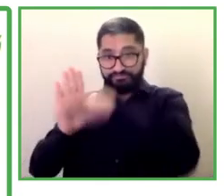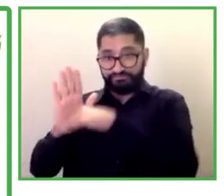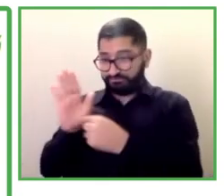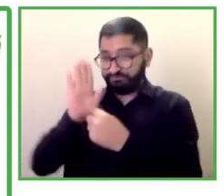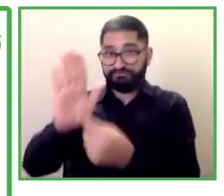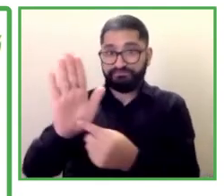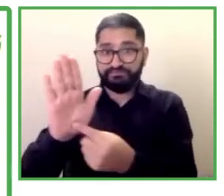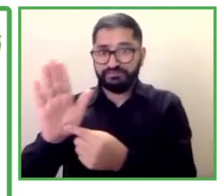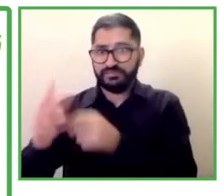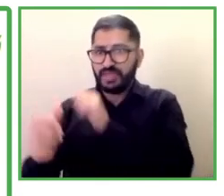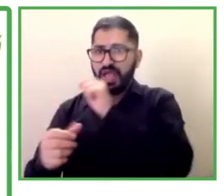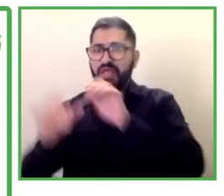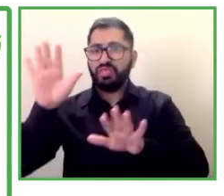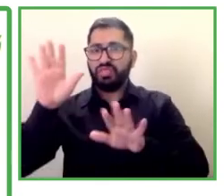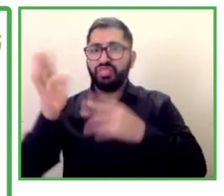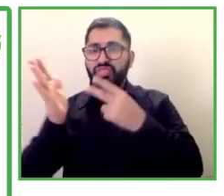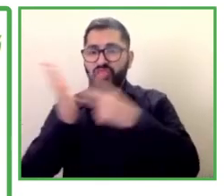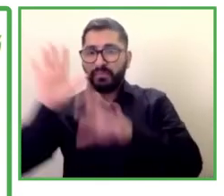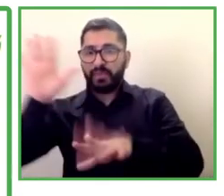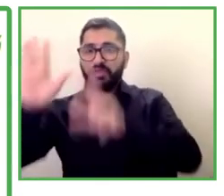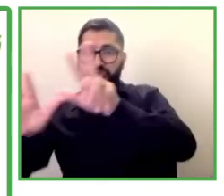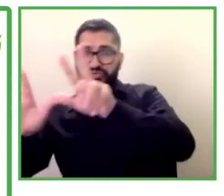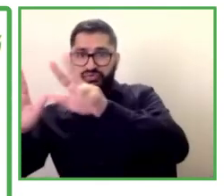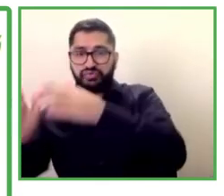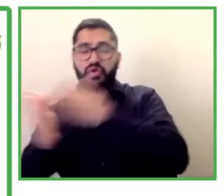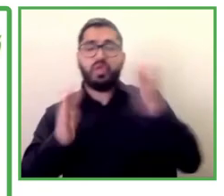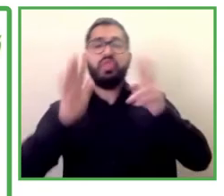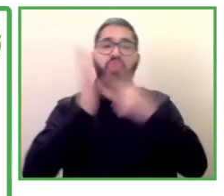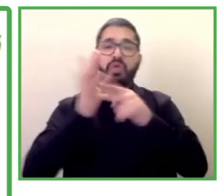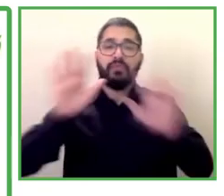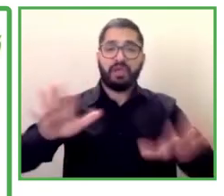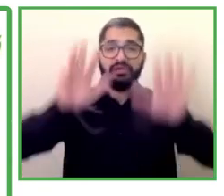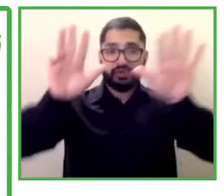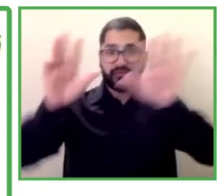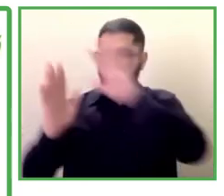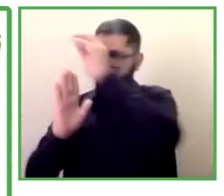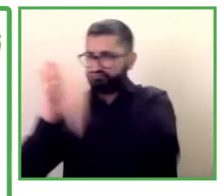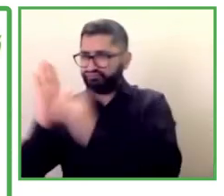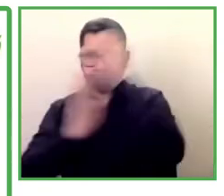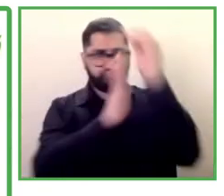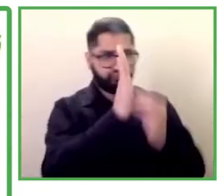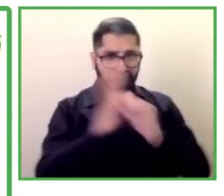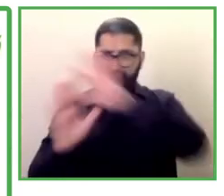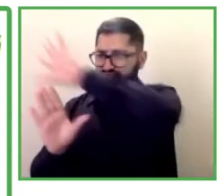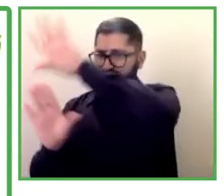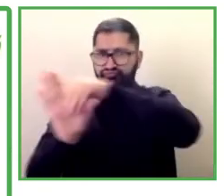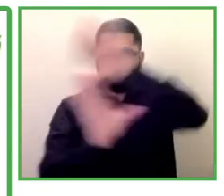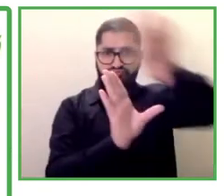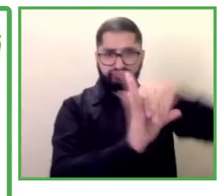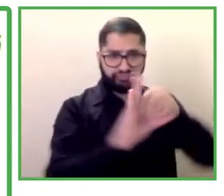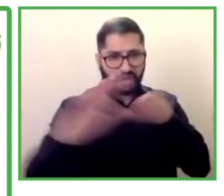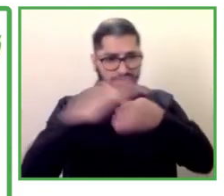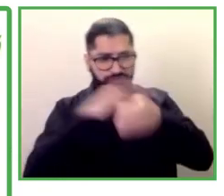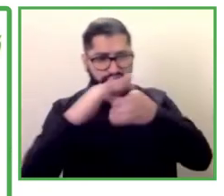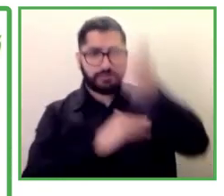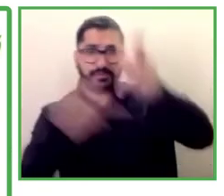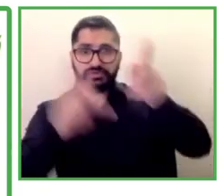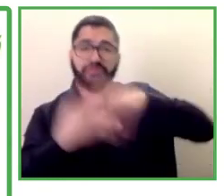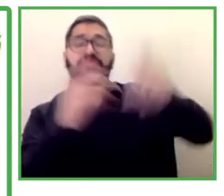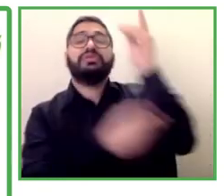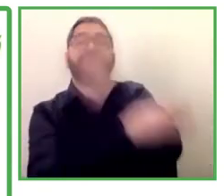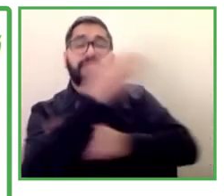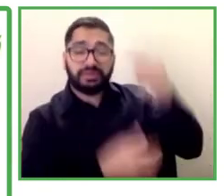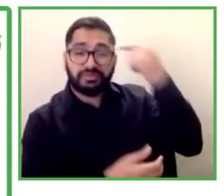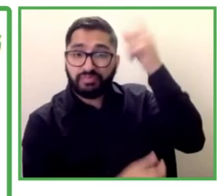2018, and we consolidated the different measures to be able to facilitate the access of the people with disabilities, mental